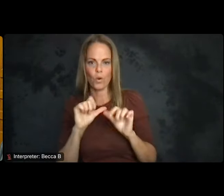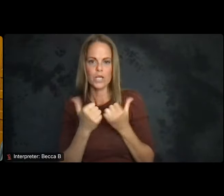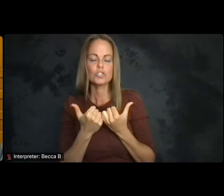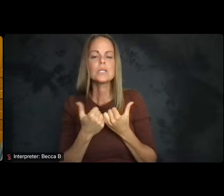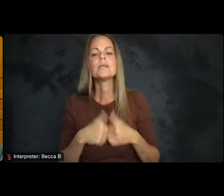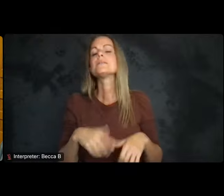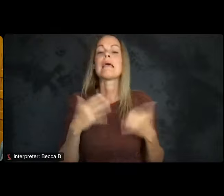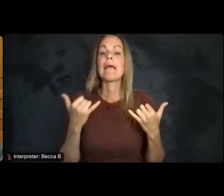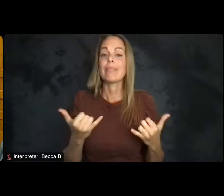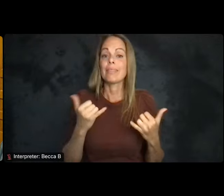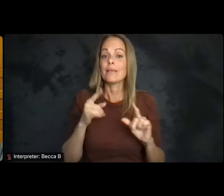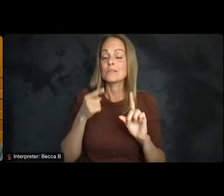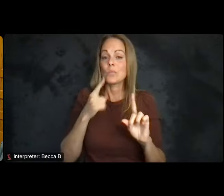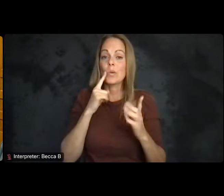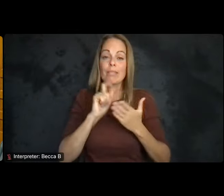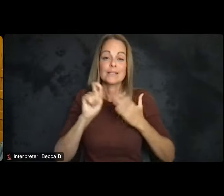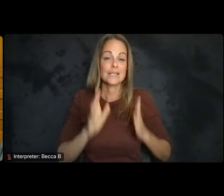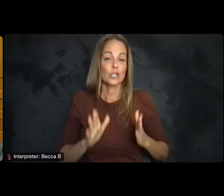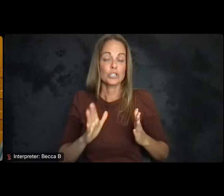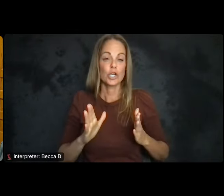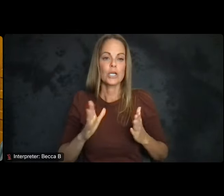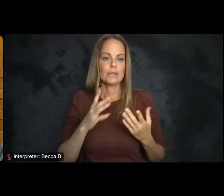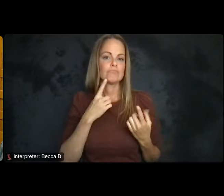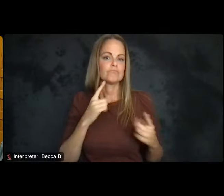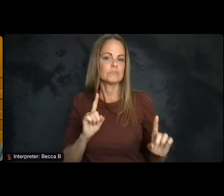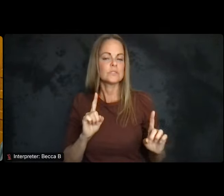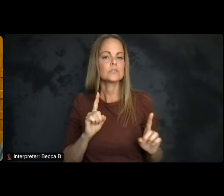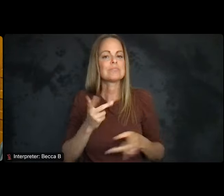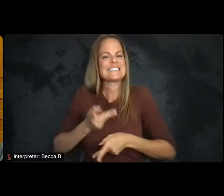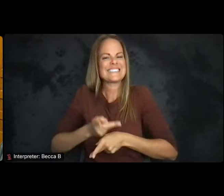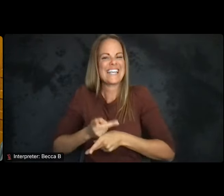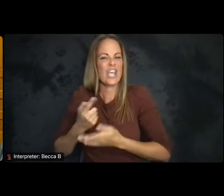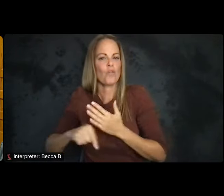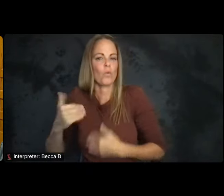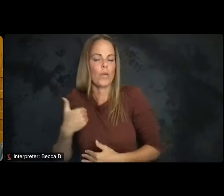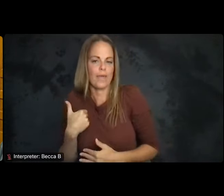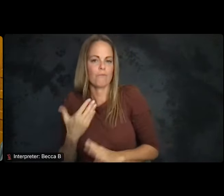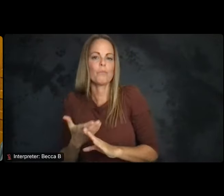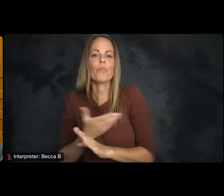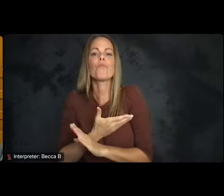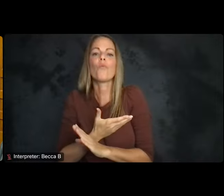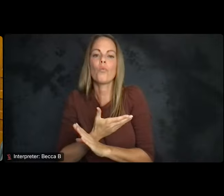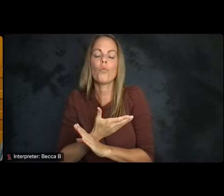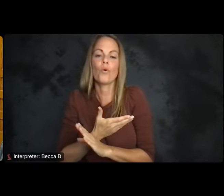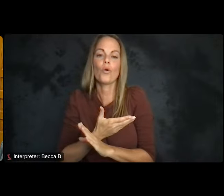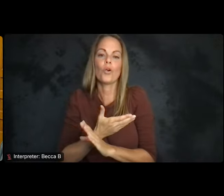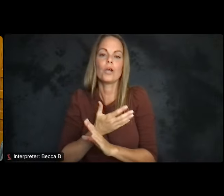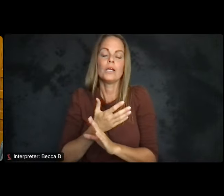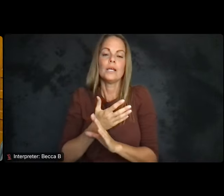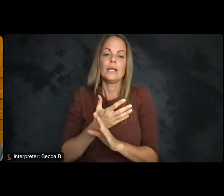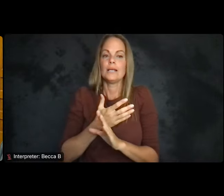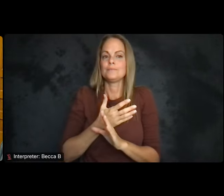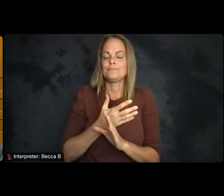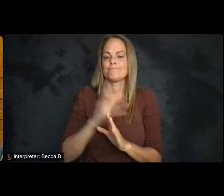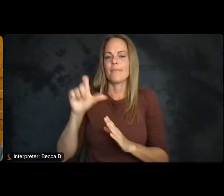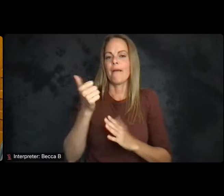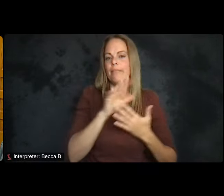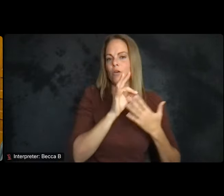Secretary has clearly stated we need to take care of what we've got before we start looking at, any of these other